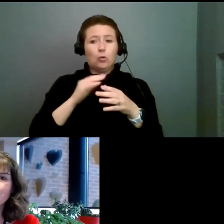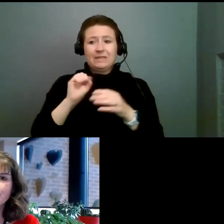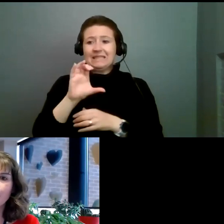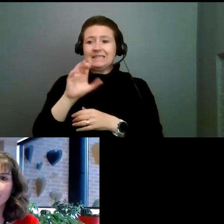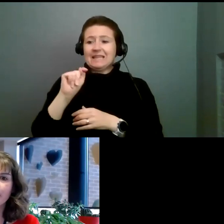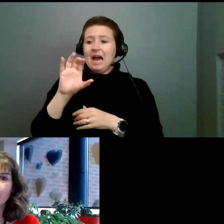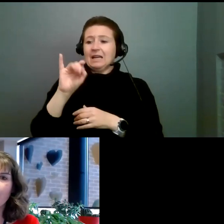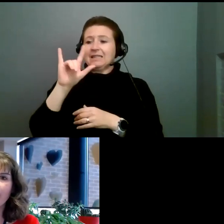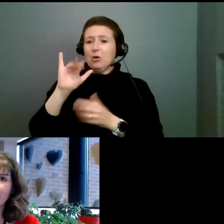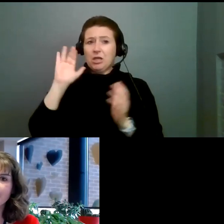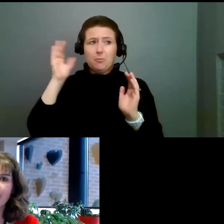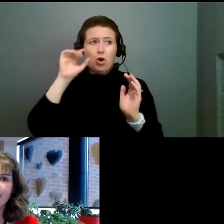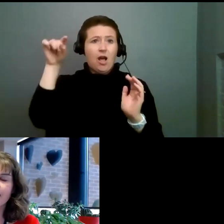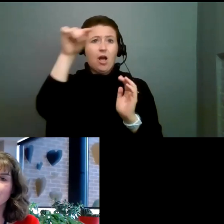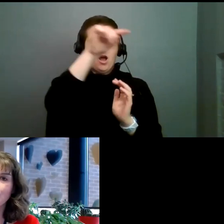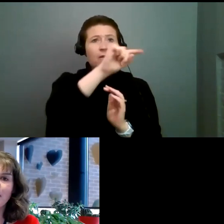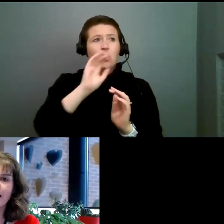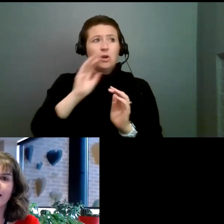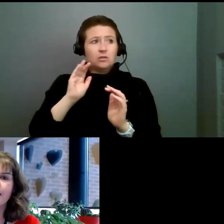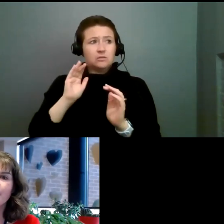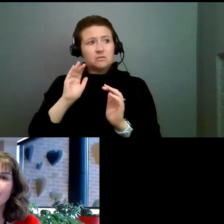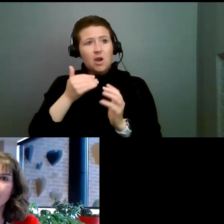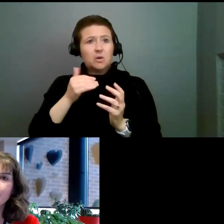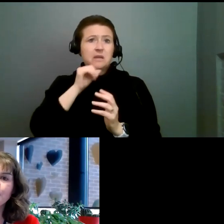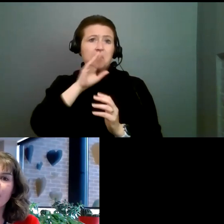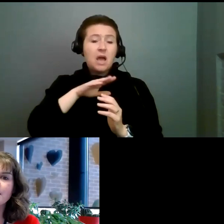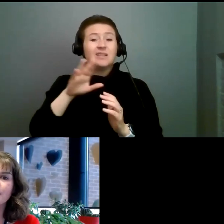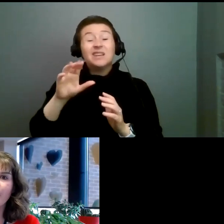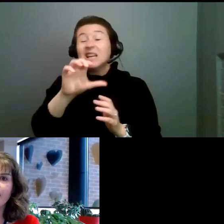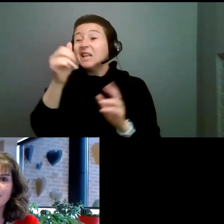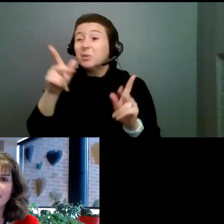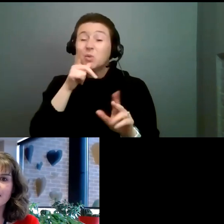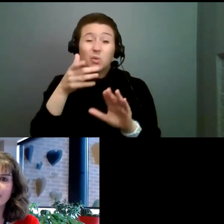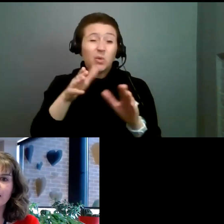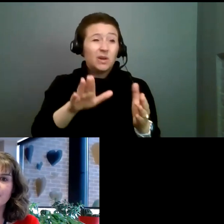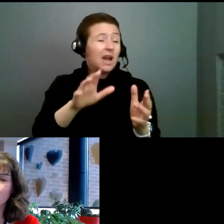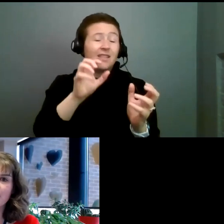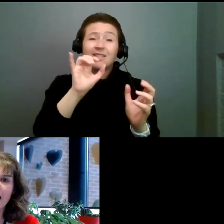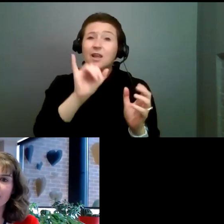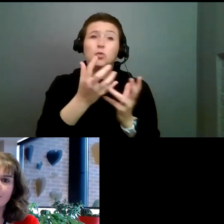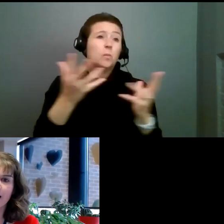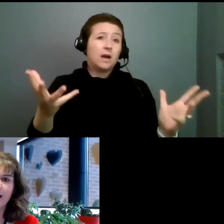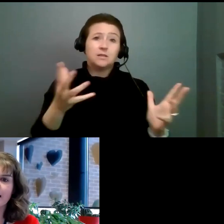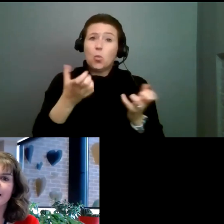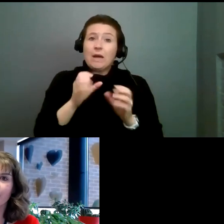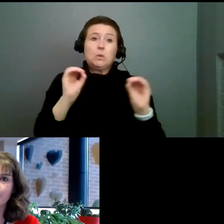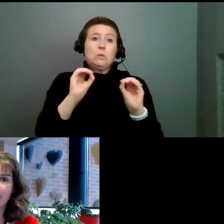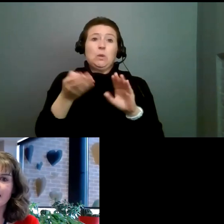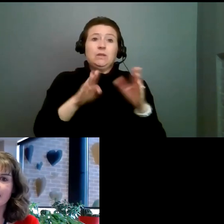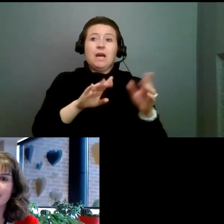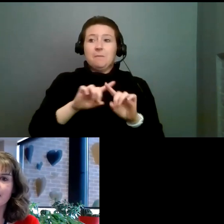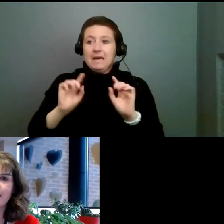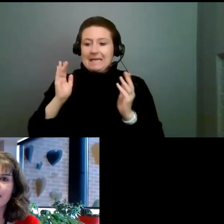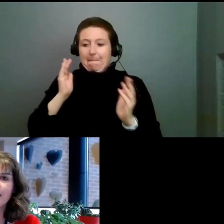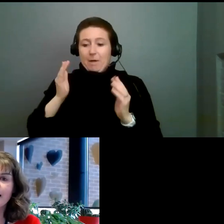and most importantly, while any death is too many, the number who lost their lives to this illness was not as many as in other